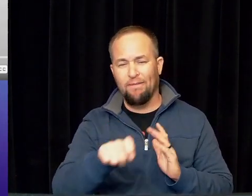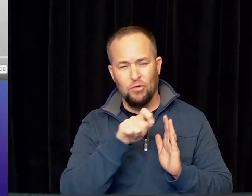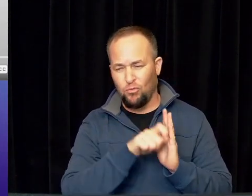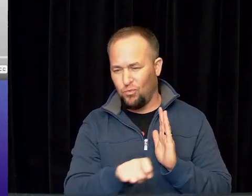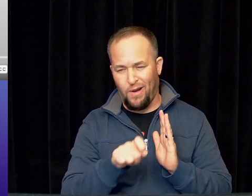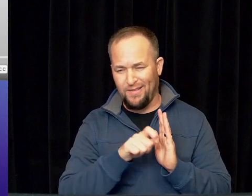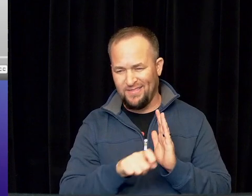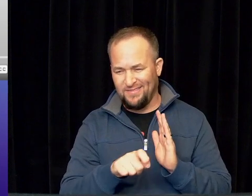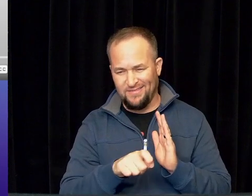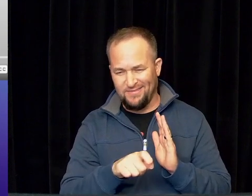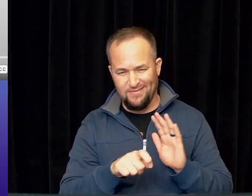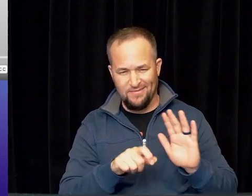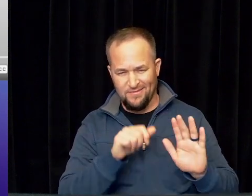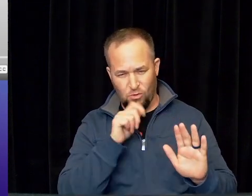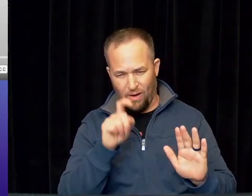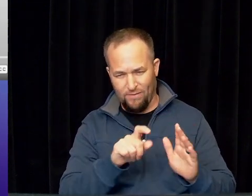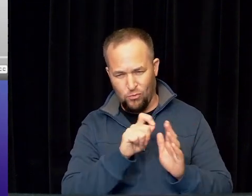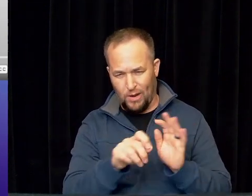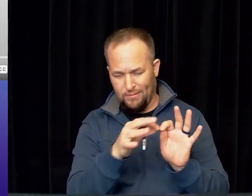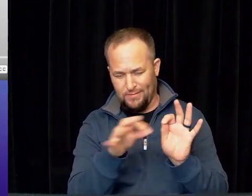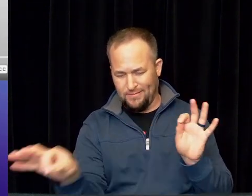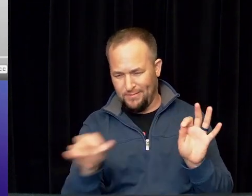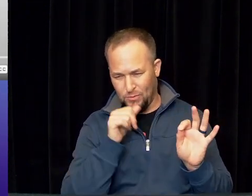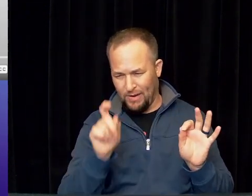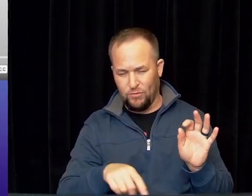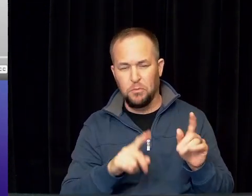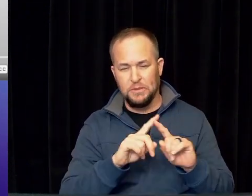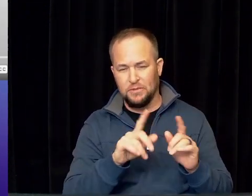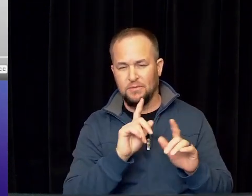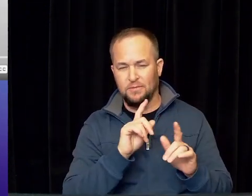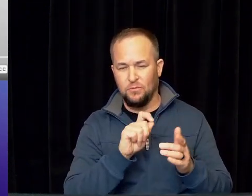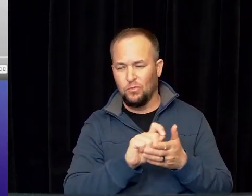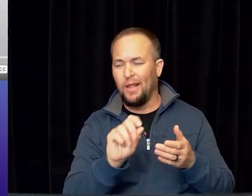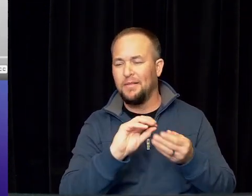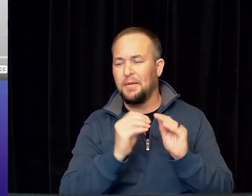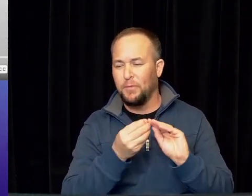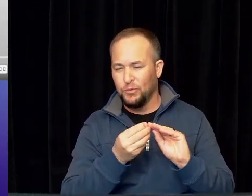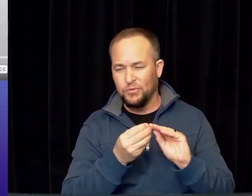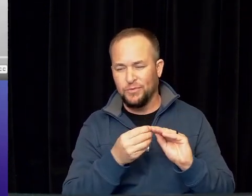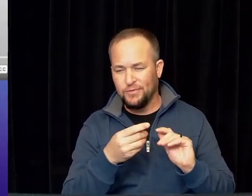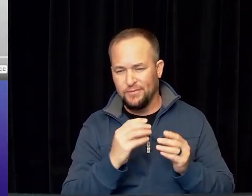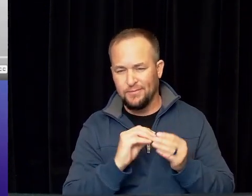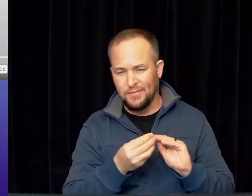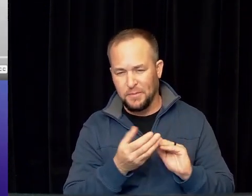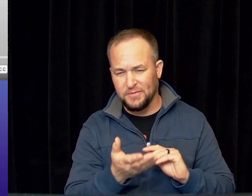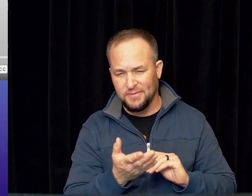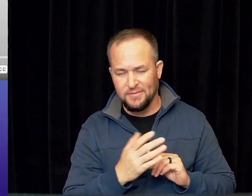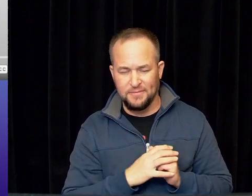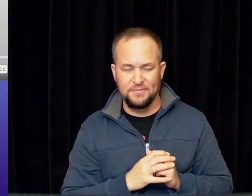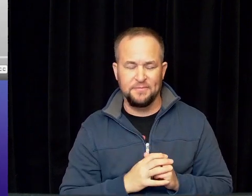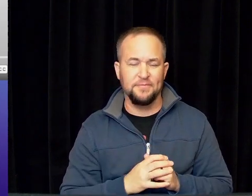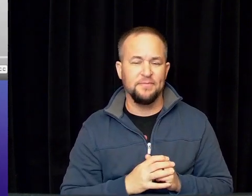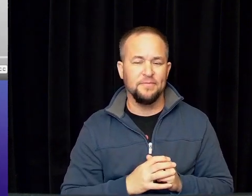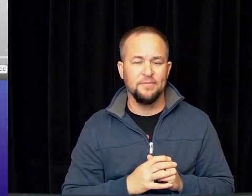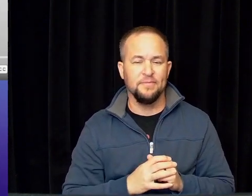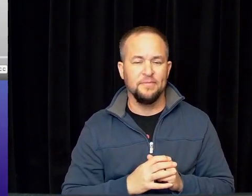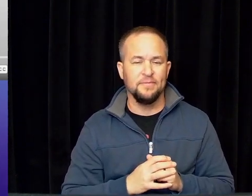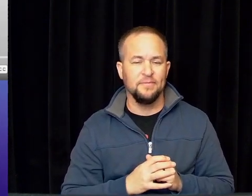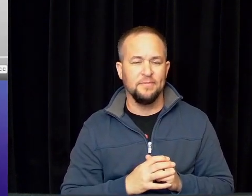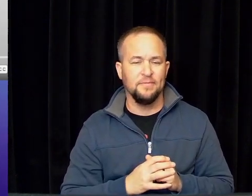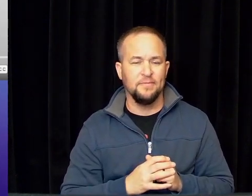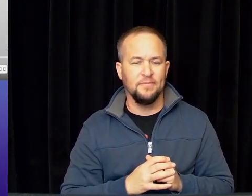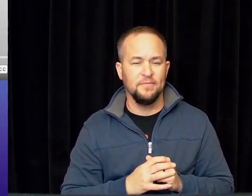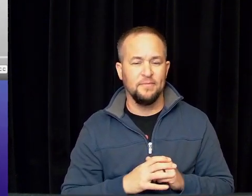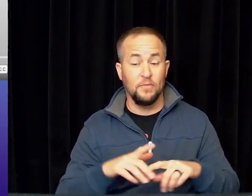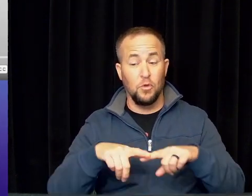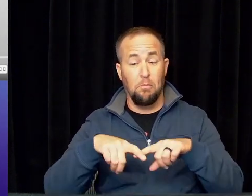problem down, unless you would like to, but Tyson is trying to build a doghouse using a scale 1 foot to 4 yards. What is his scale factor? So go ahead and